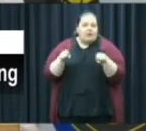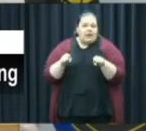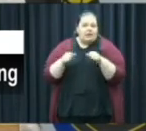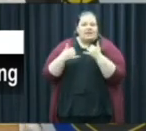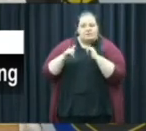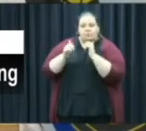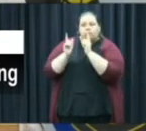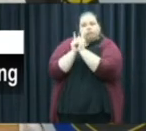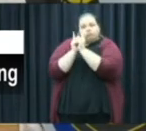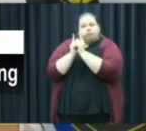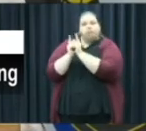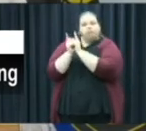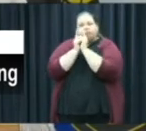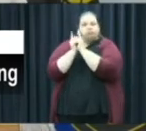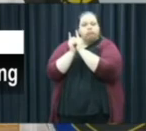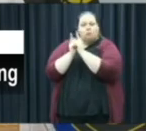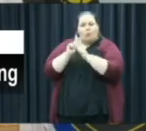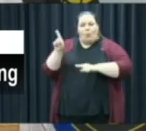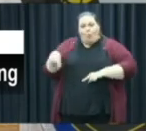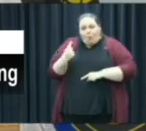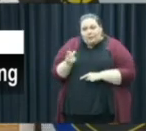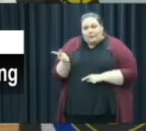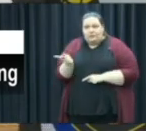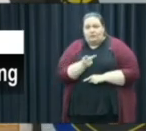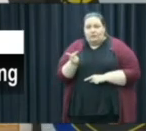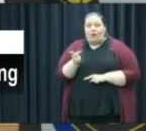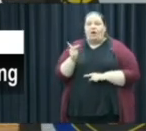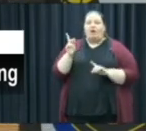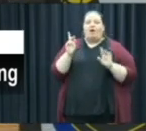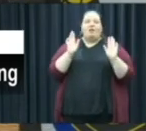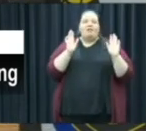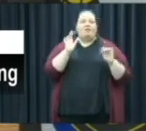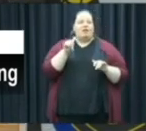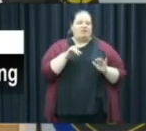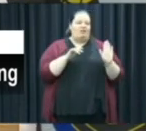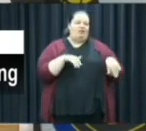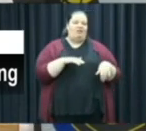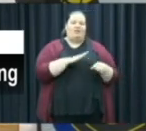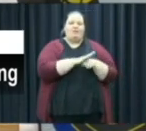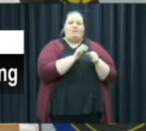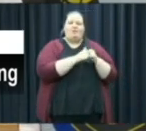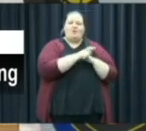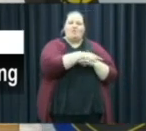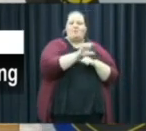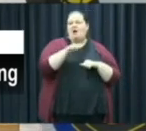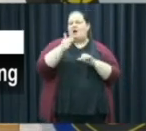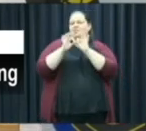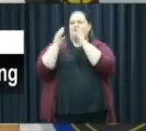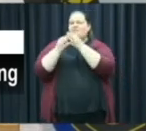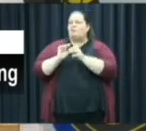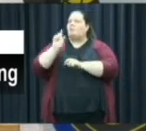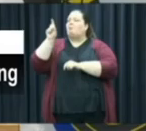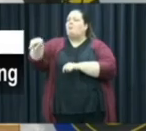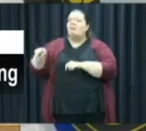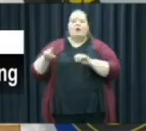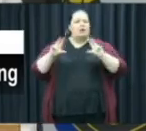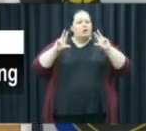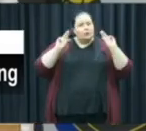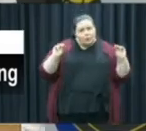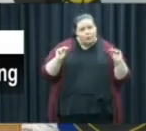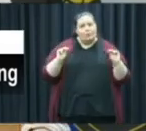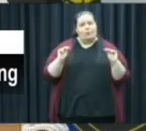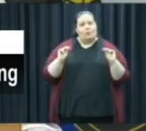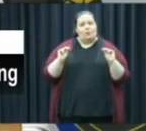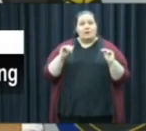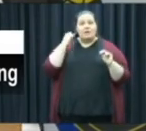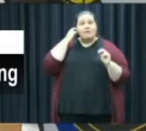in contact with exclusively. So it's only 2 households, not 2 households and another household. If we continue to see good results, this may be expanded